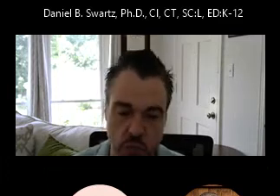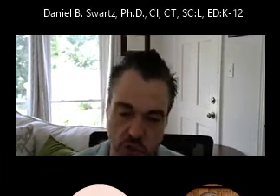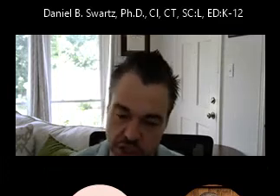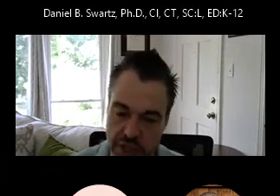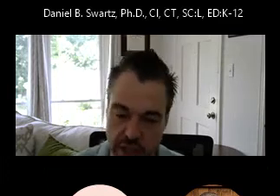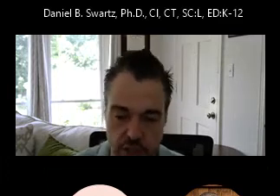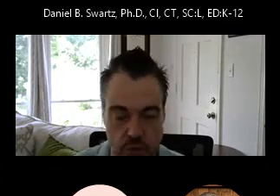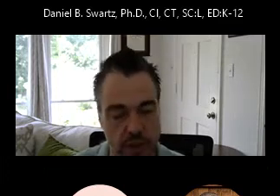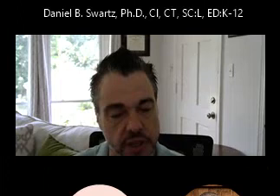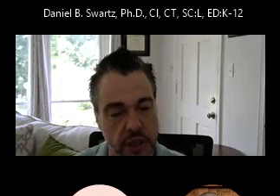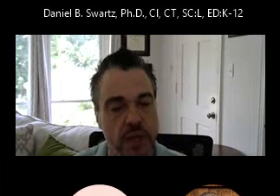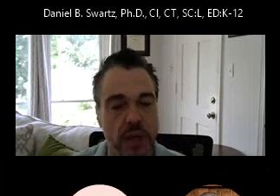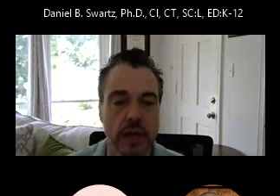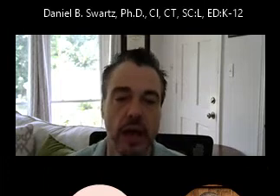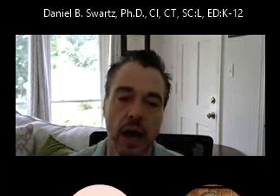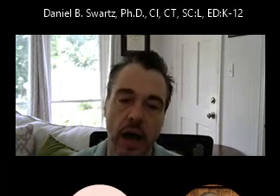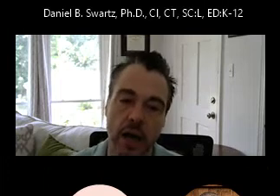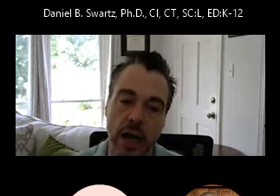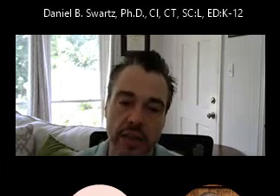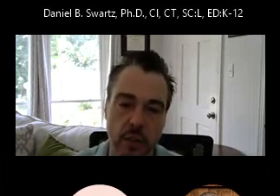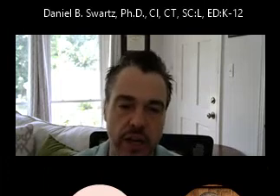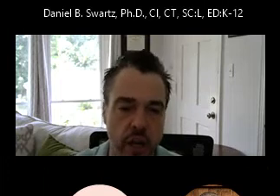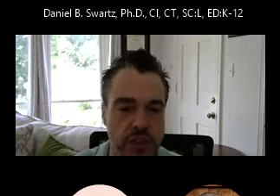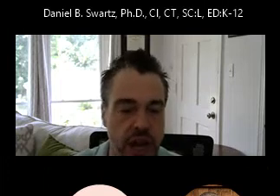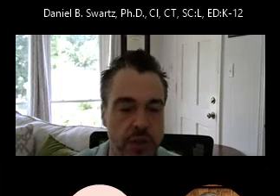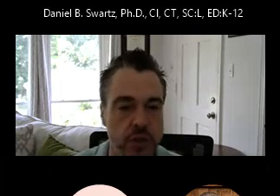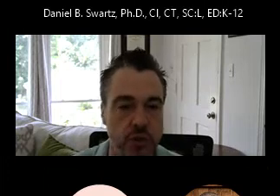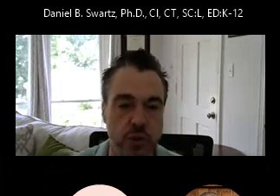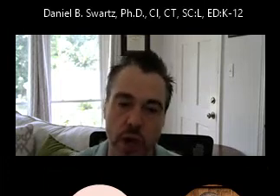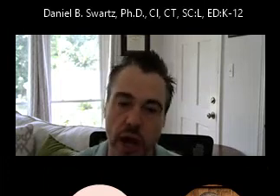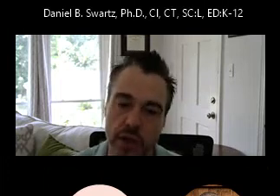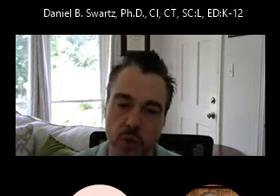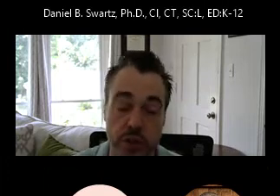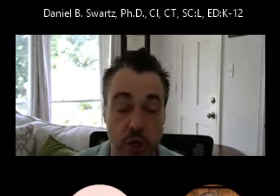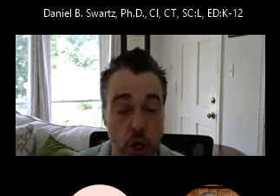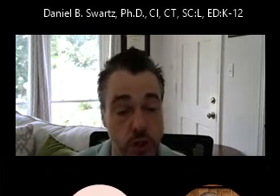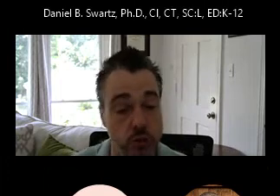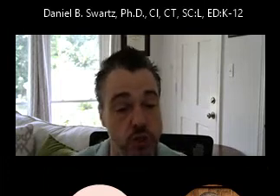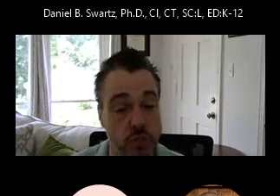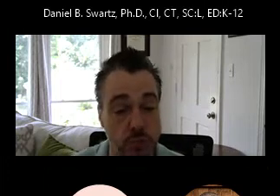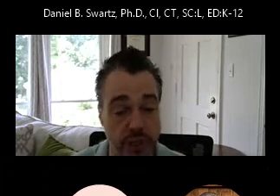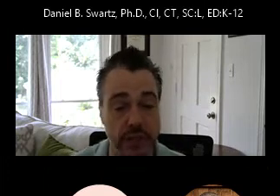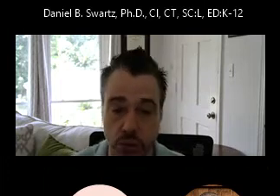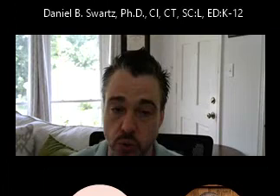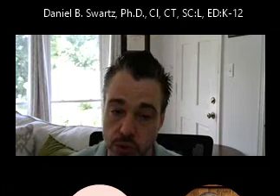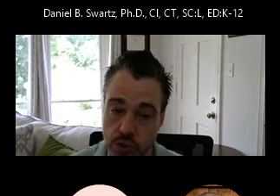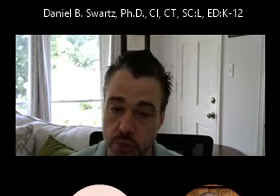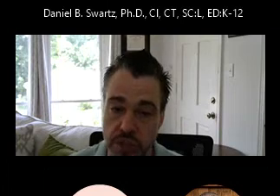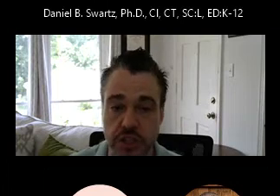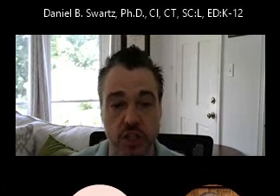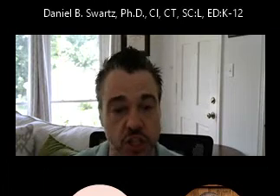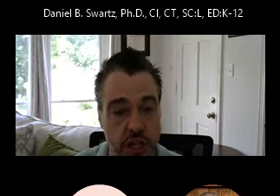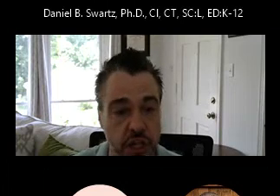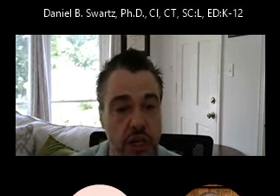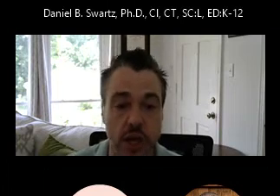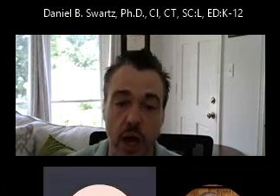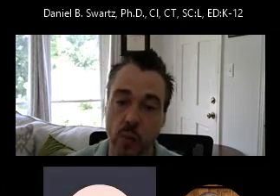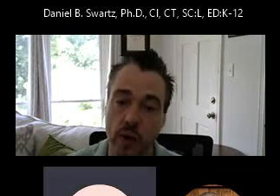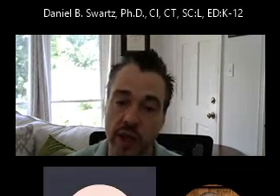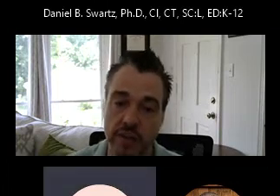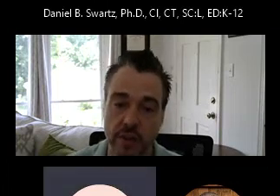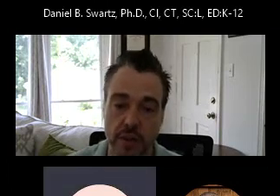at PCG will send that tool to them. And then when it comes time to return those completed tools to